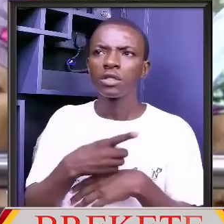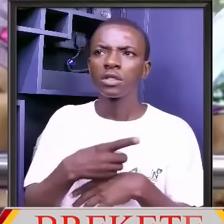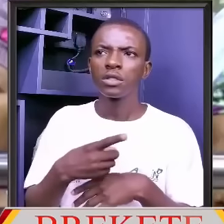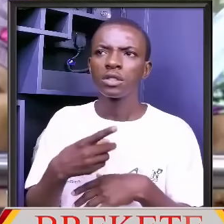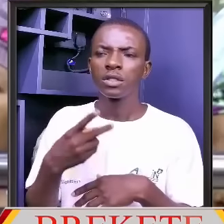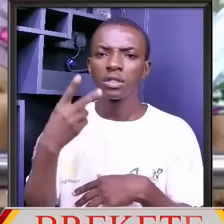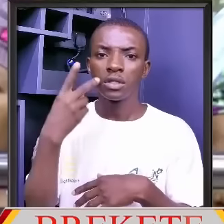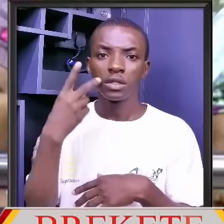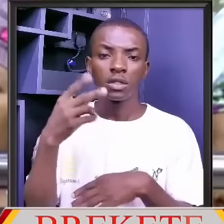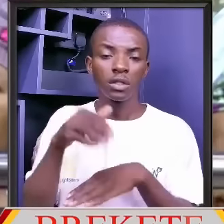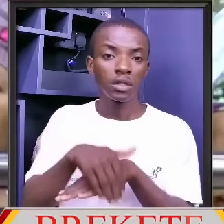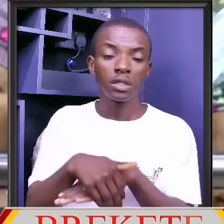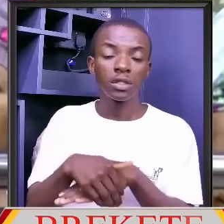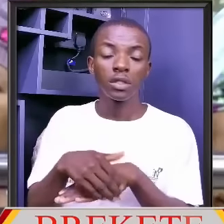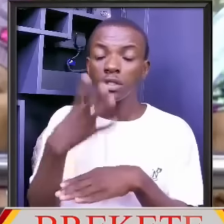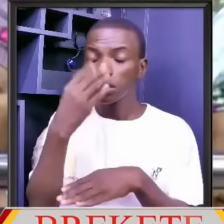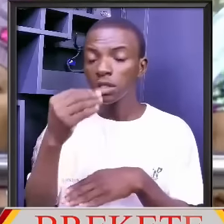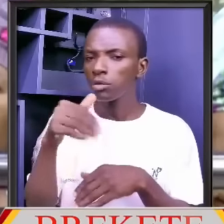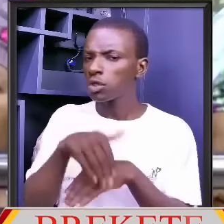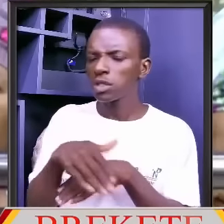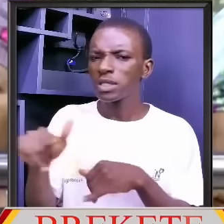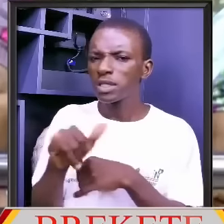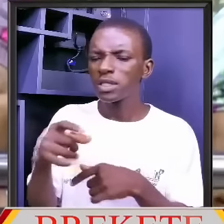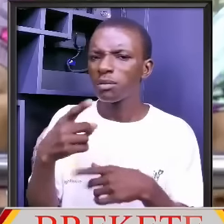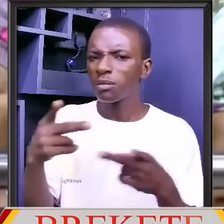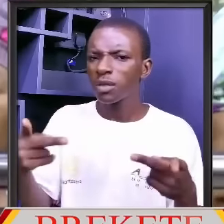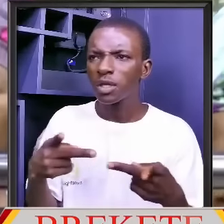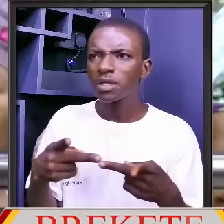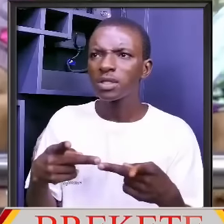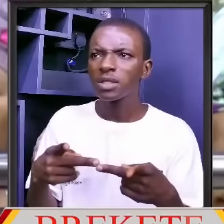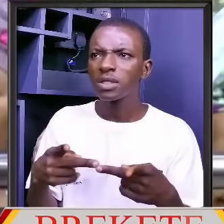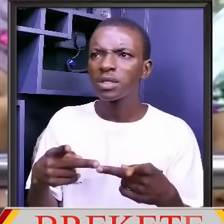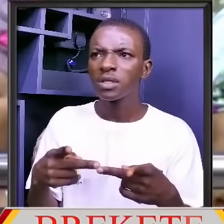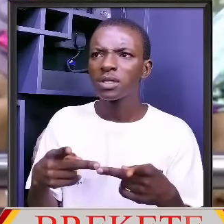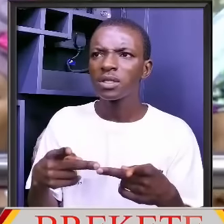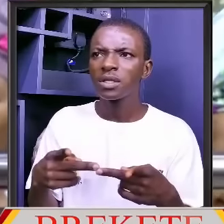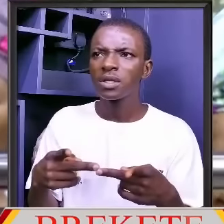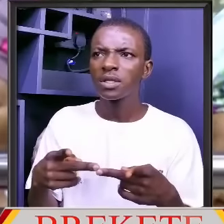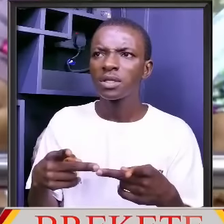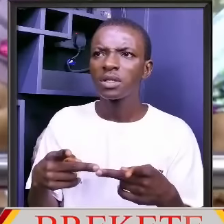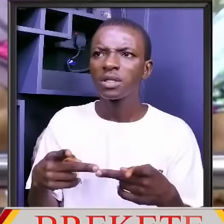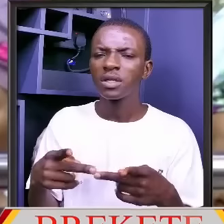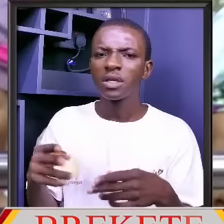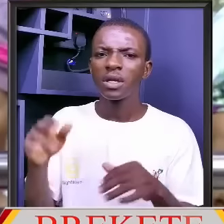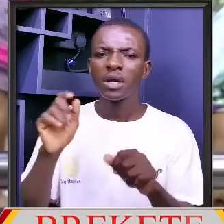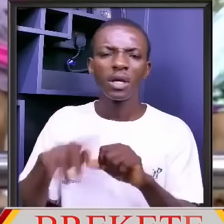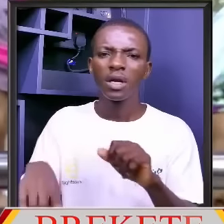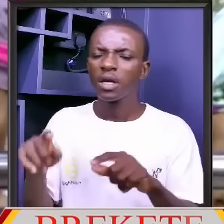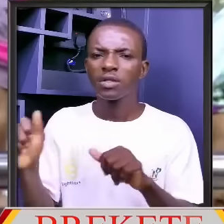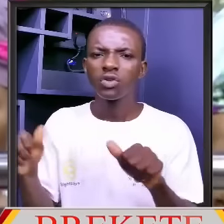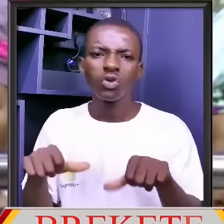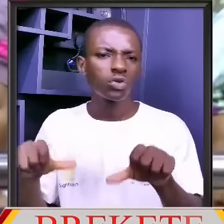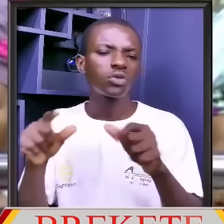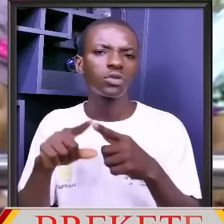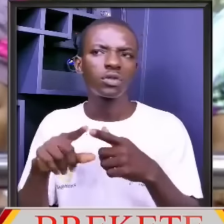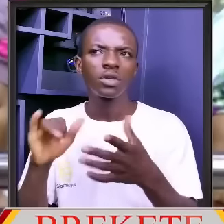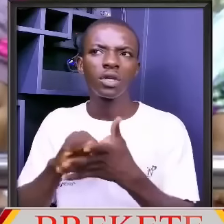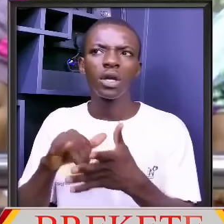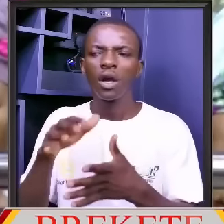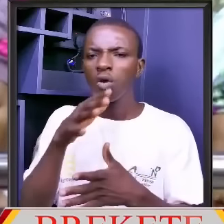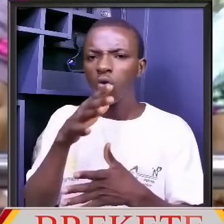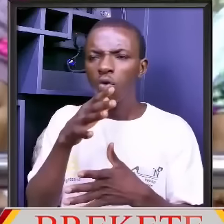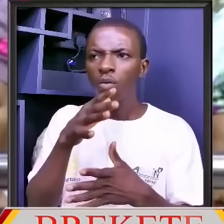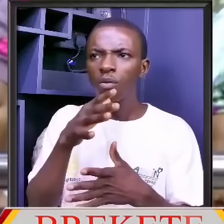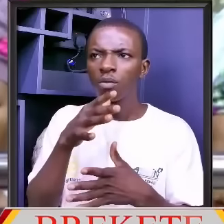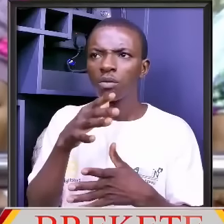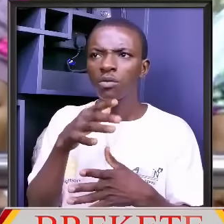can't see sleep that same place. They come break. Ah, now I say I not go fit. I can't use leg. And that woman house when